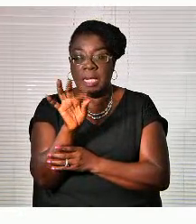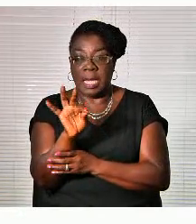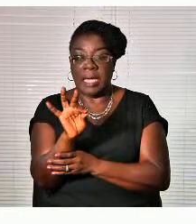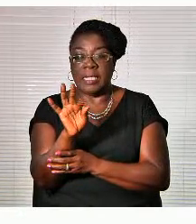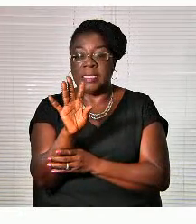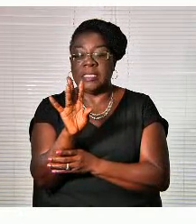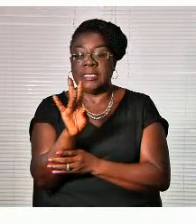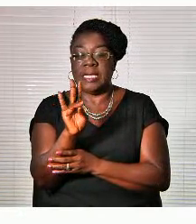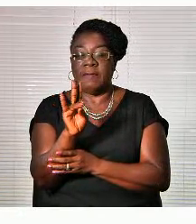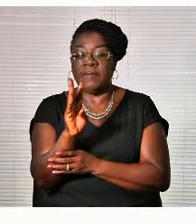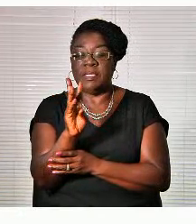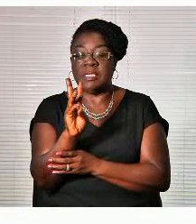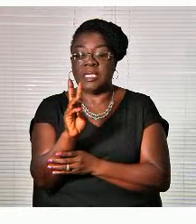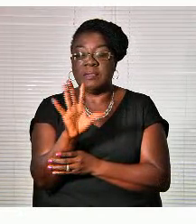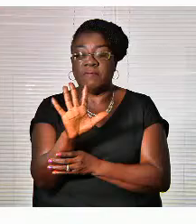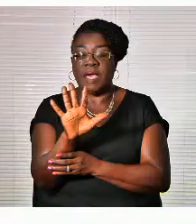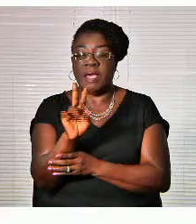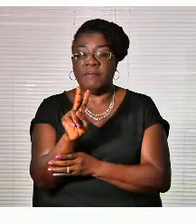819-7652,